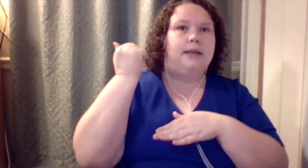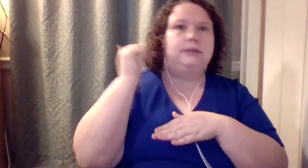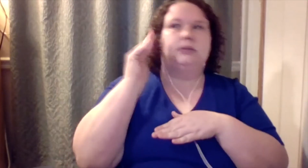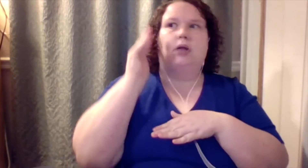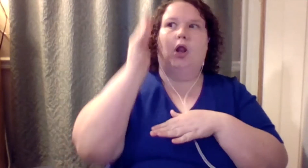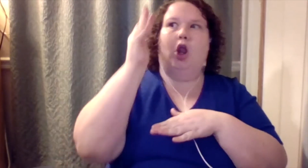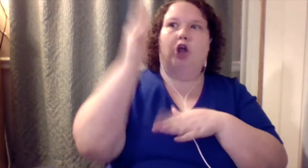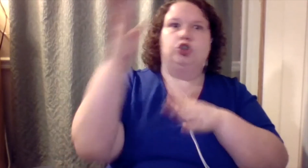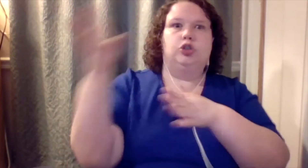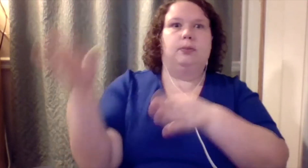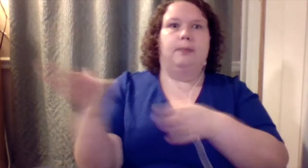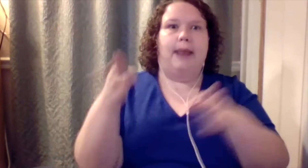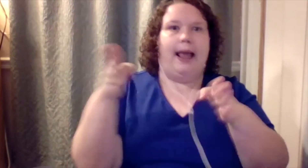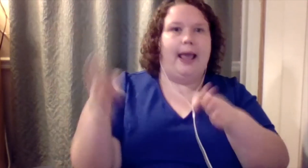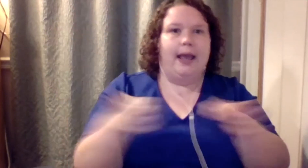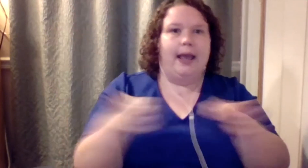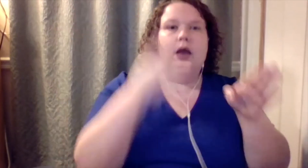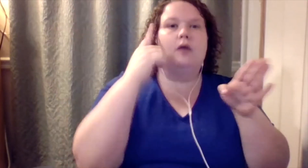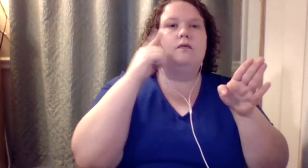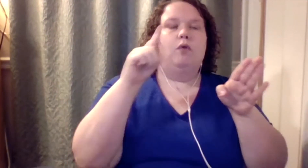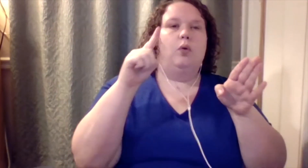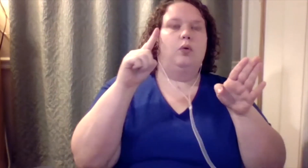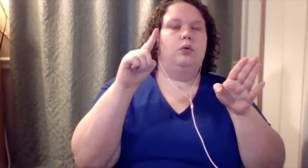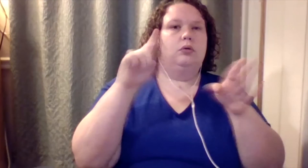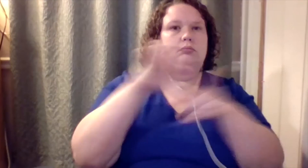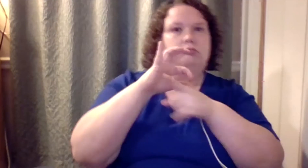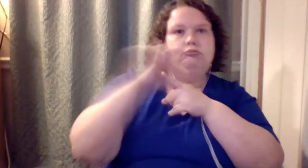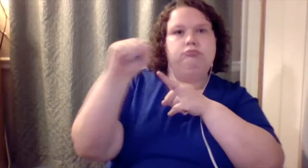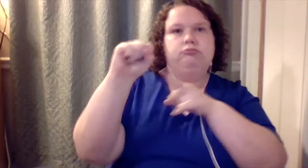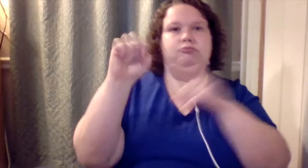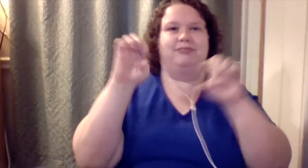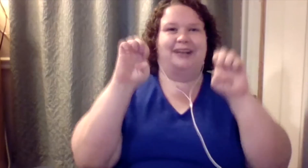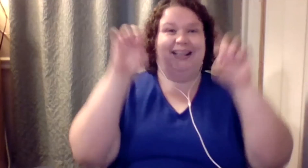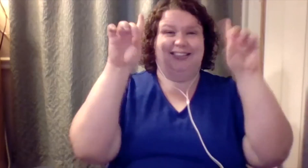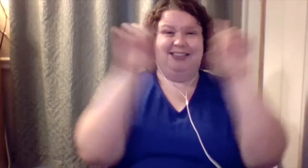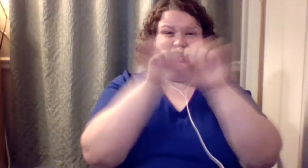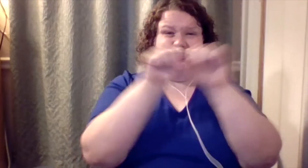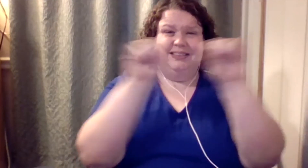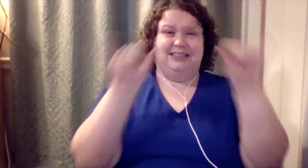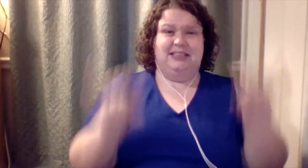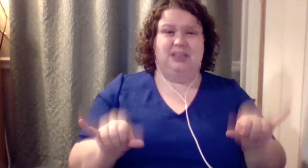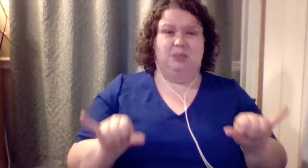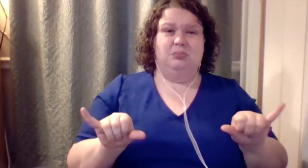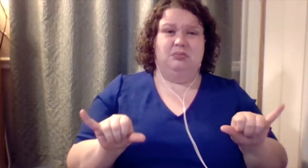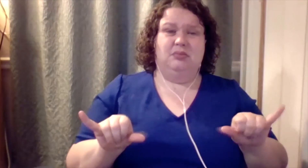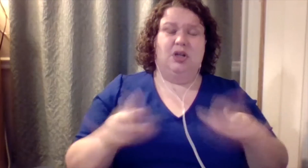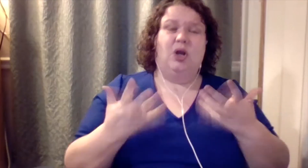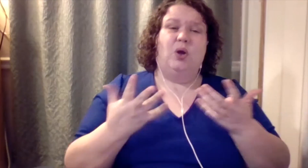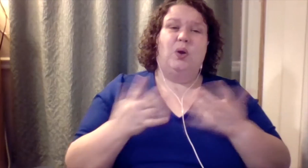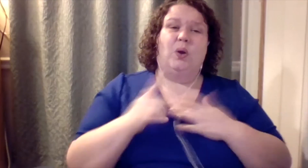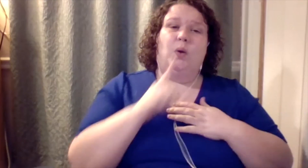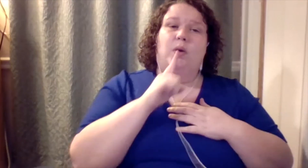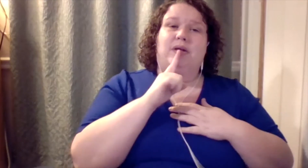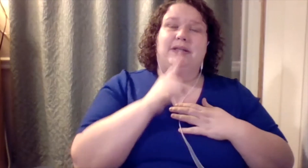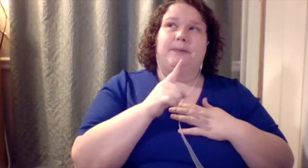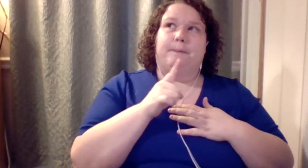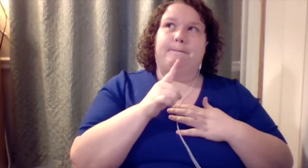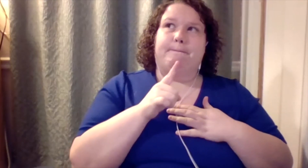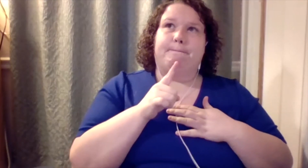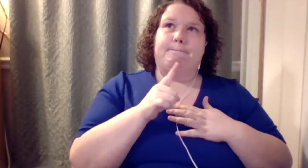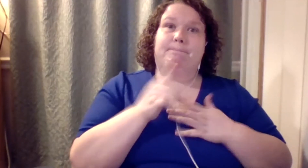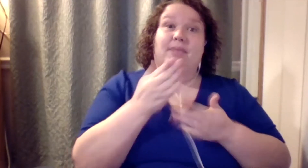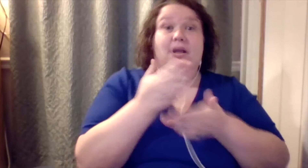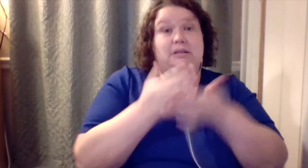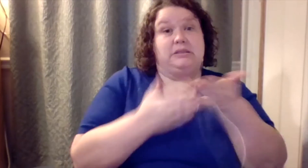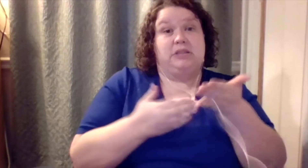county for decades to come. And some change is necessary, but overall, it's a win-win for us